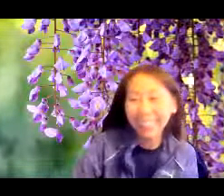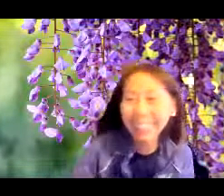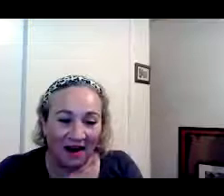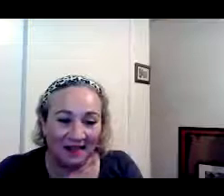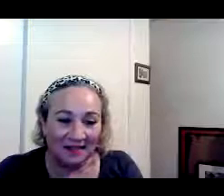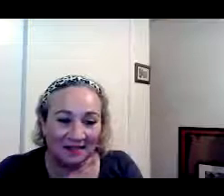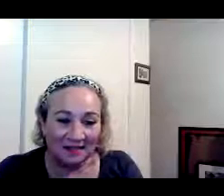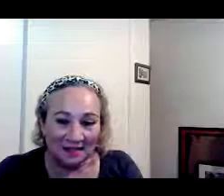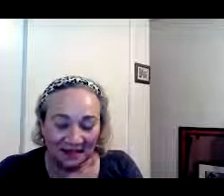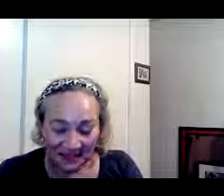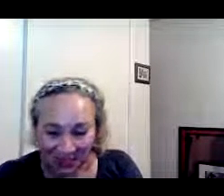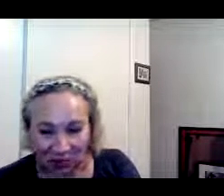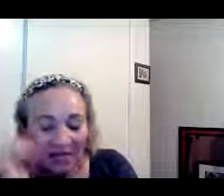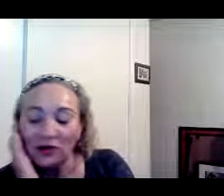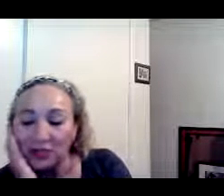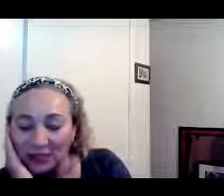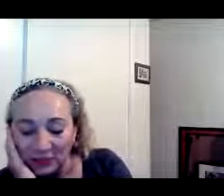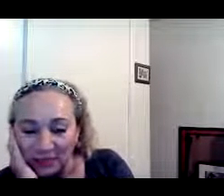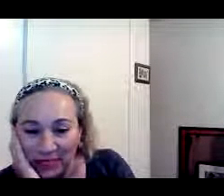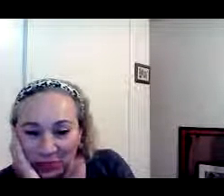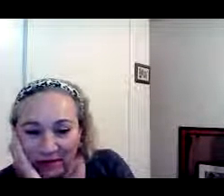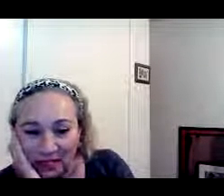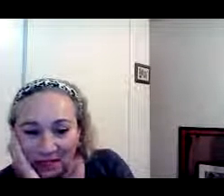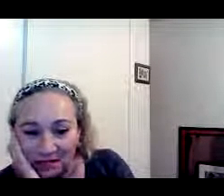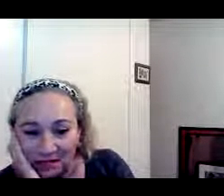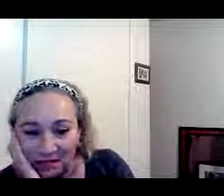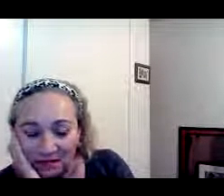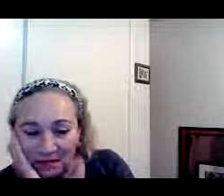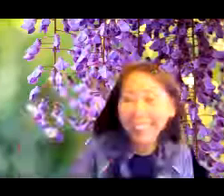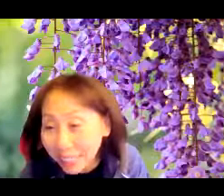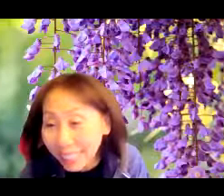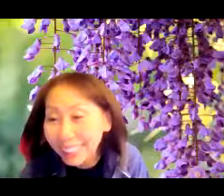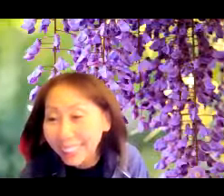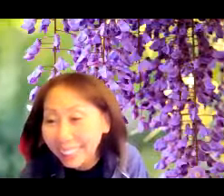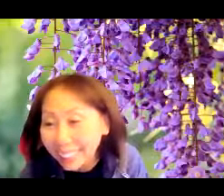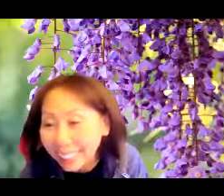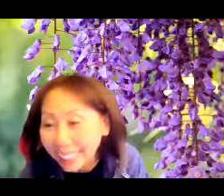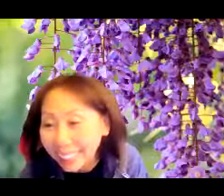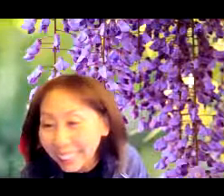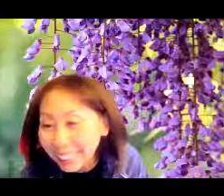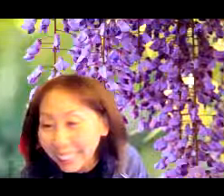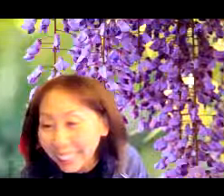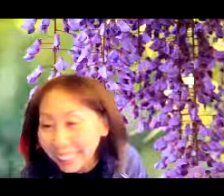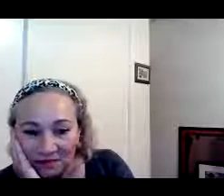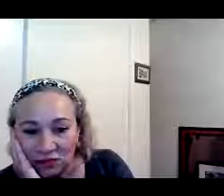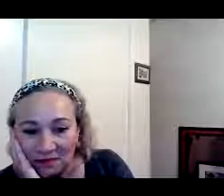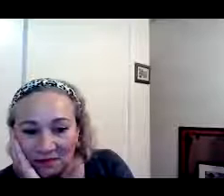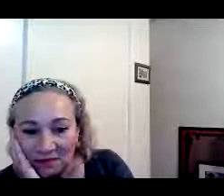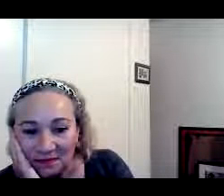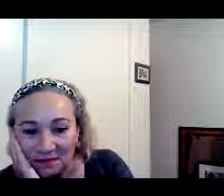You All right. are. Did you hear your little speech, Evelyn? I'm sorry. Did you hear my